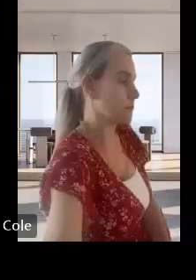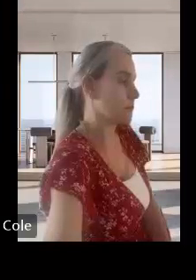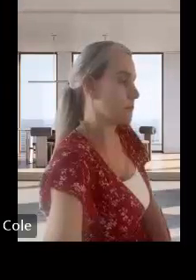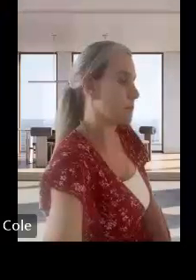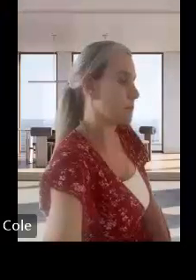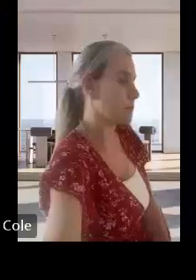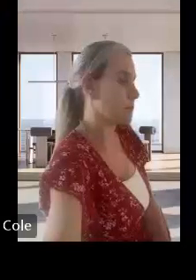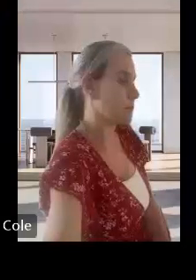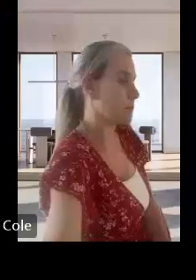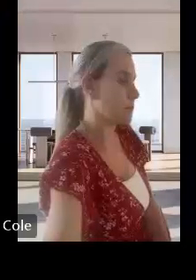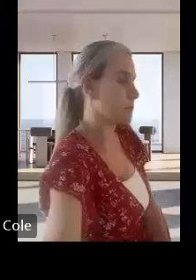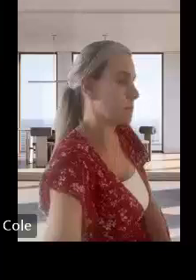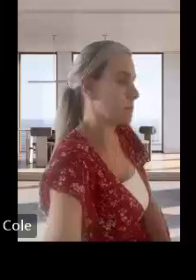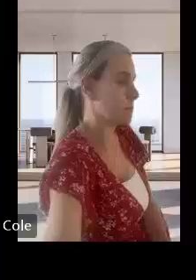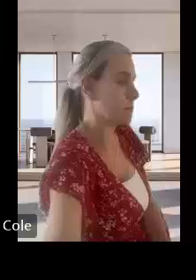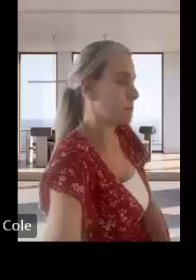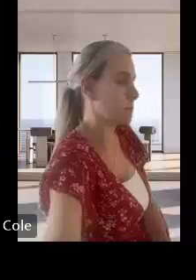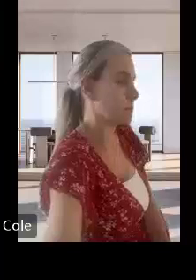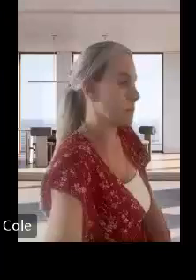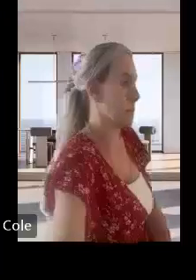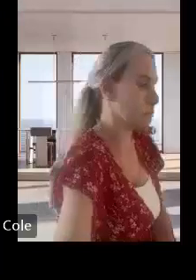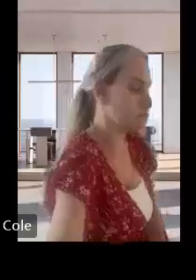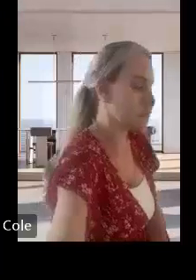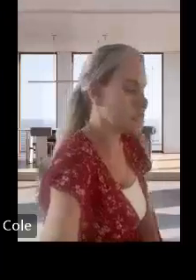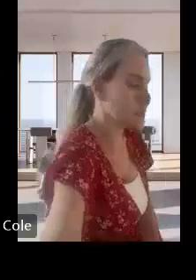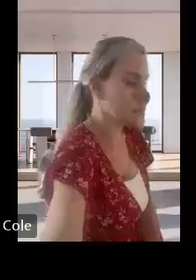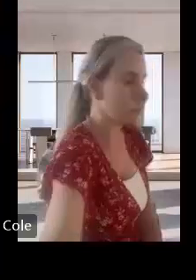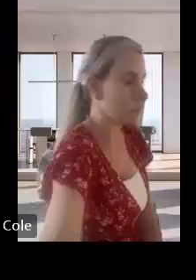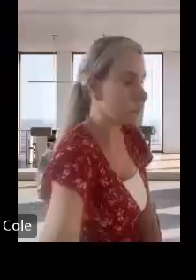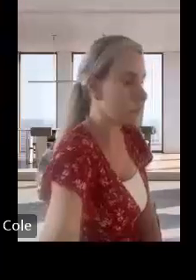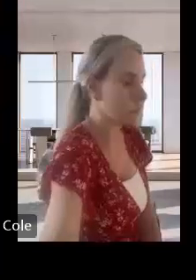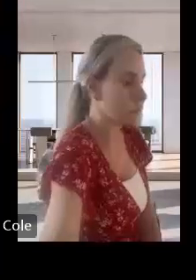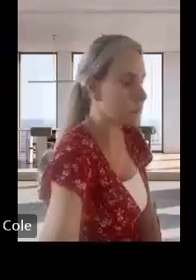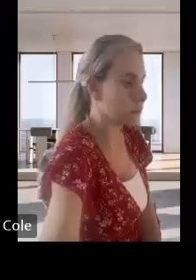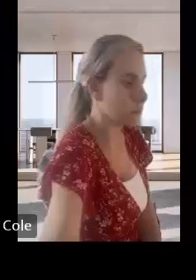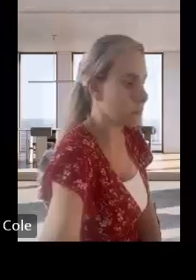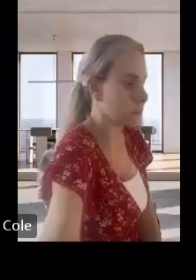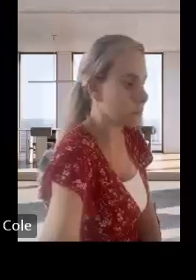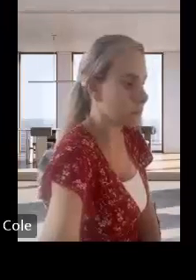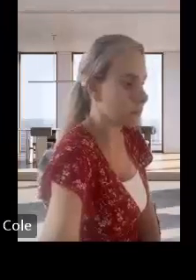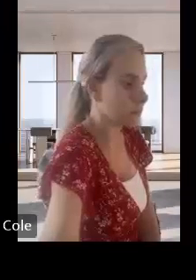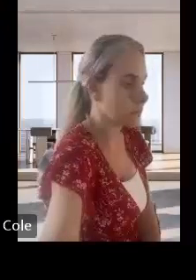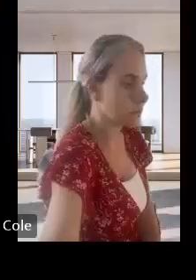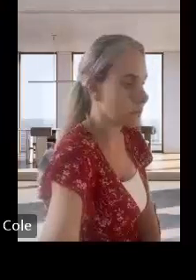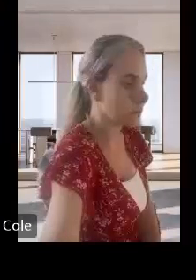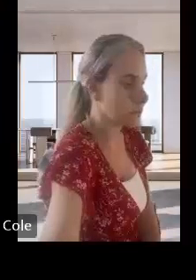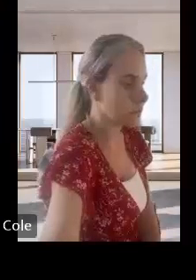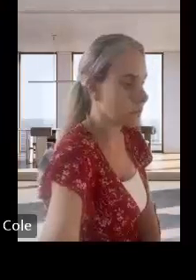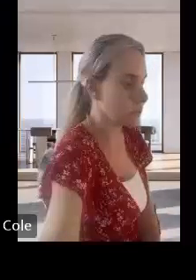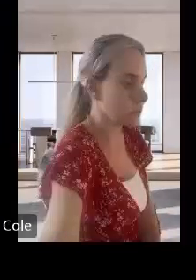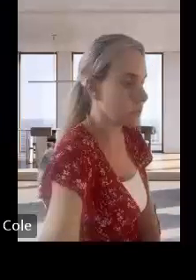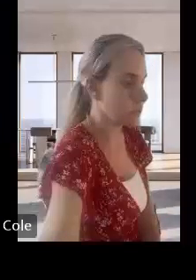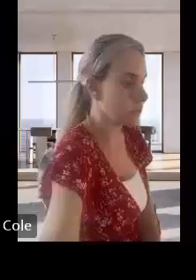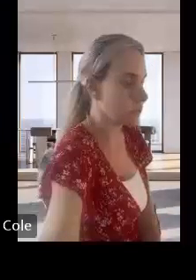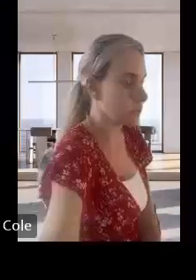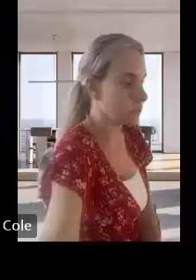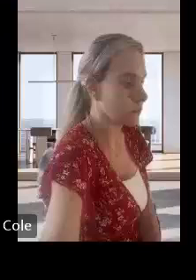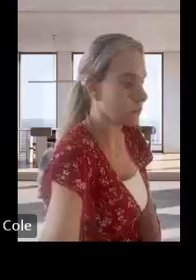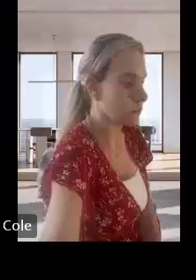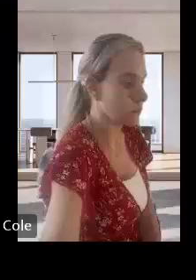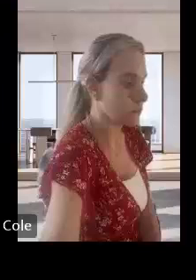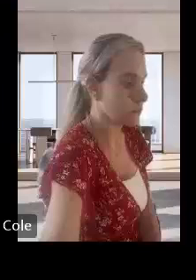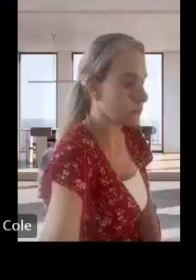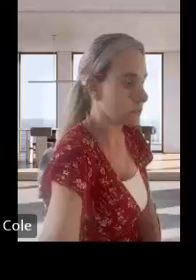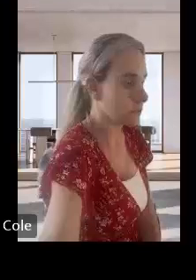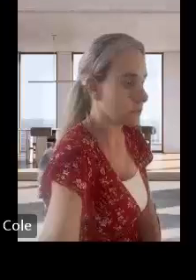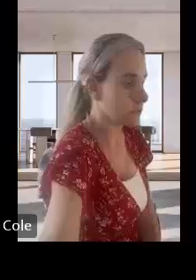asked, you know what I mean? If there's cases that amount to a fuller total than what we already have enveloped, then we'd have to make additional decisions on top of that. That's